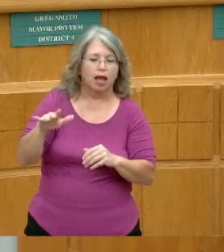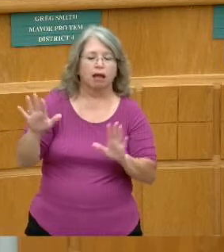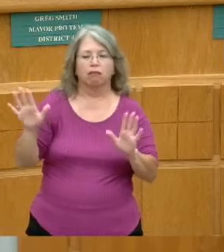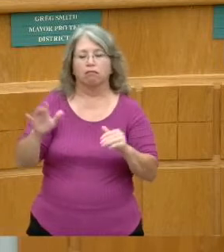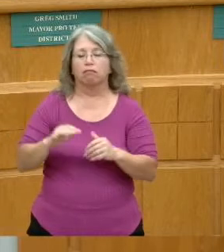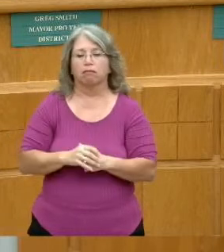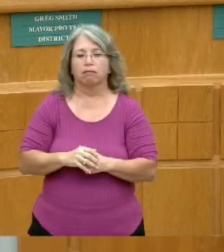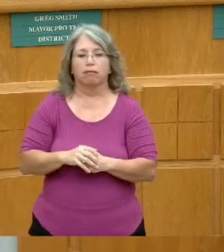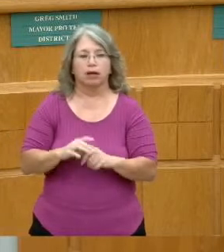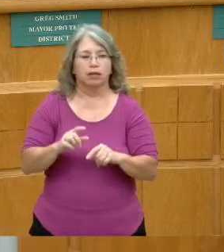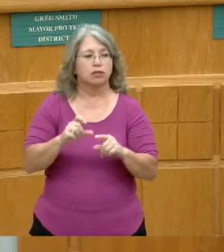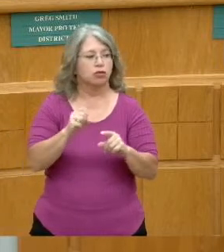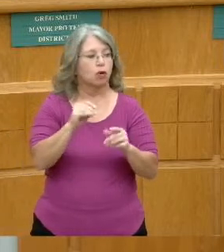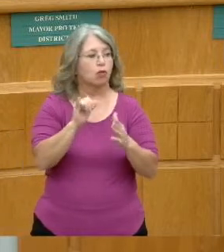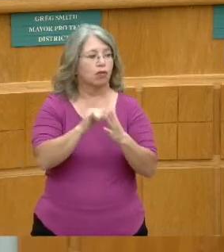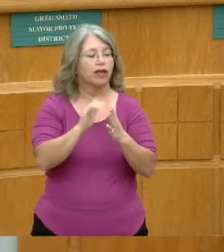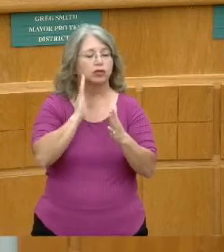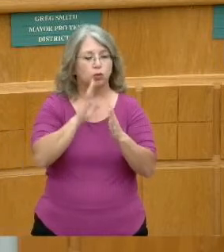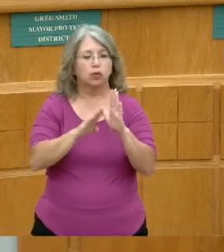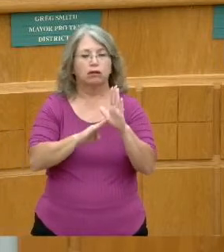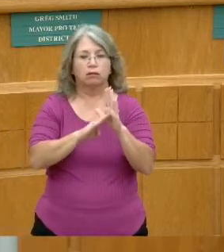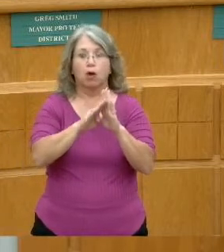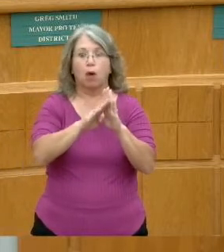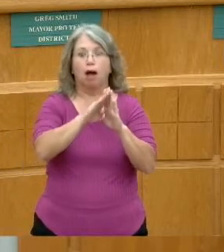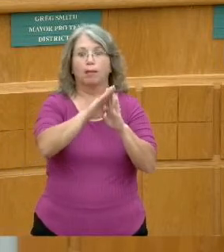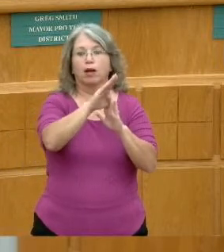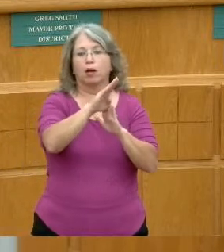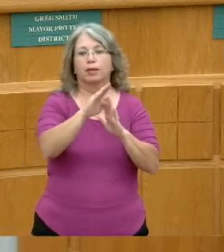keep having more and more visitors coming into the Coastal